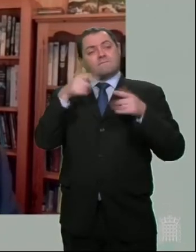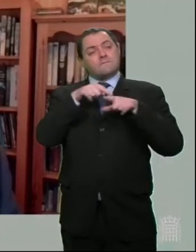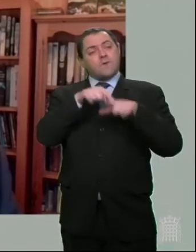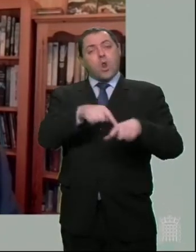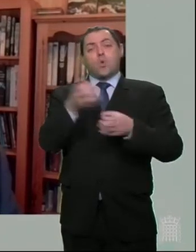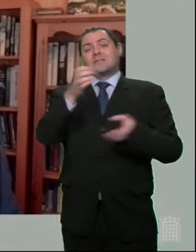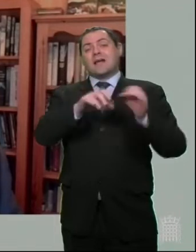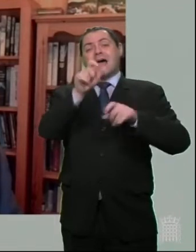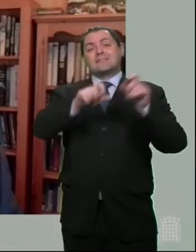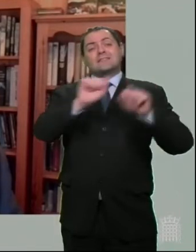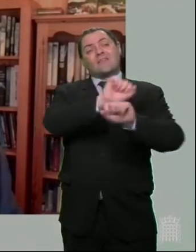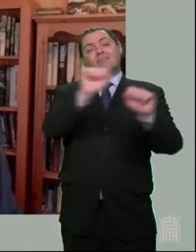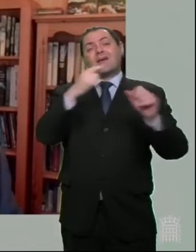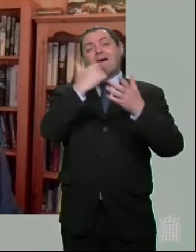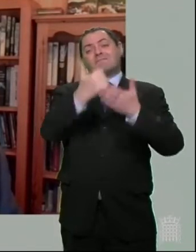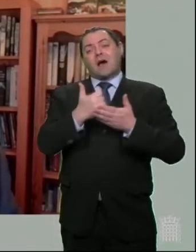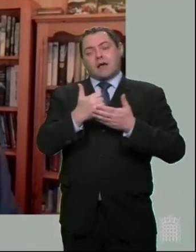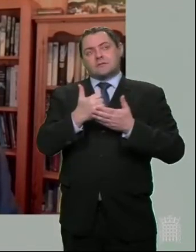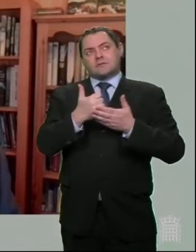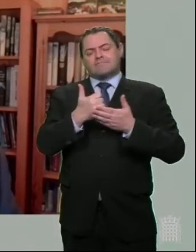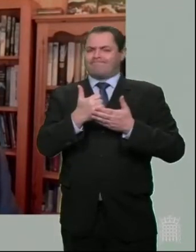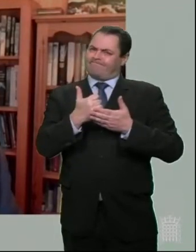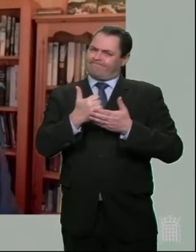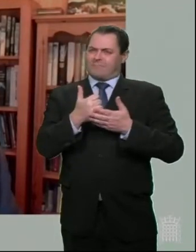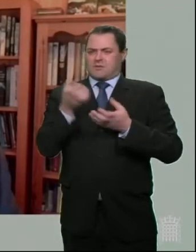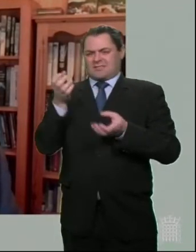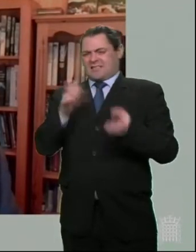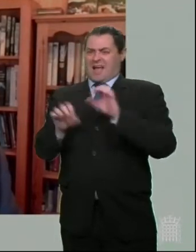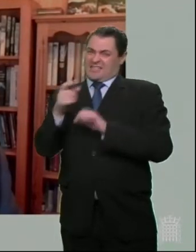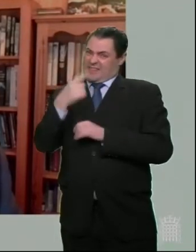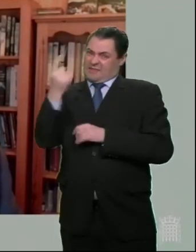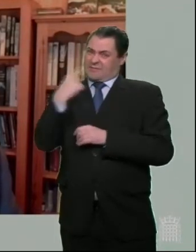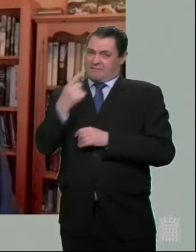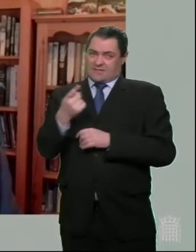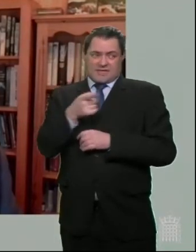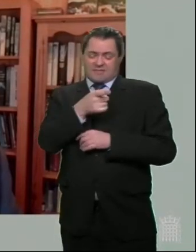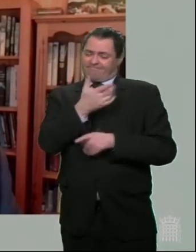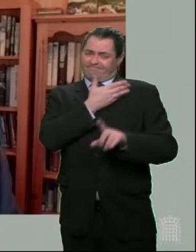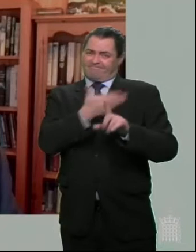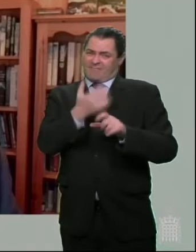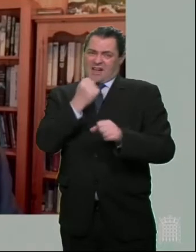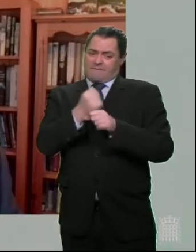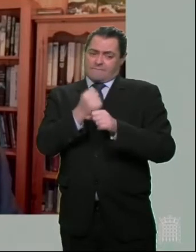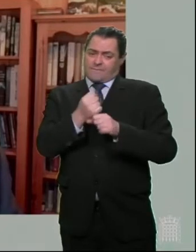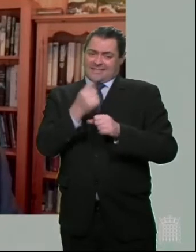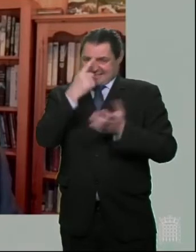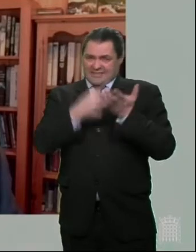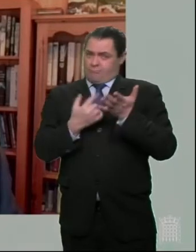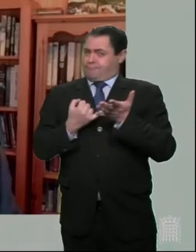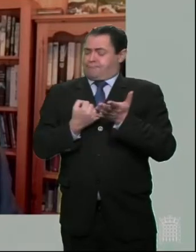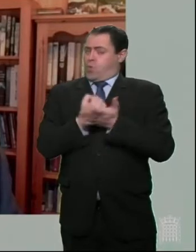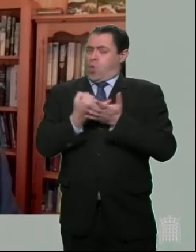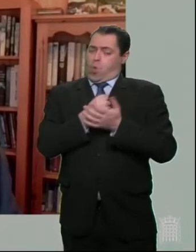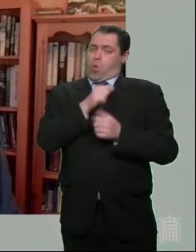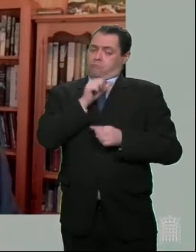scientists have said that this government is responsible for a legacy of poor decisions during this pandemic. Does the Prime